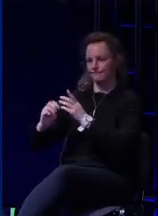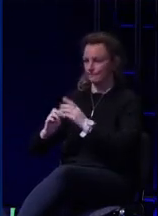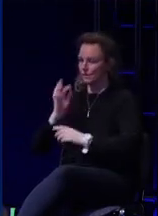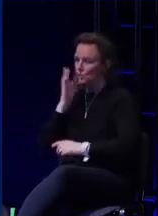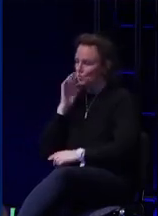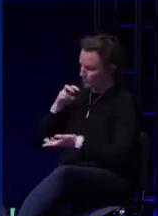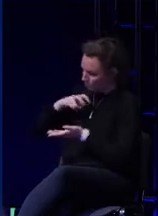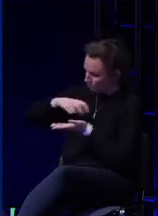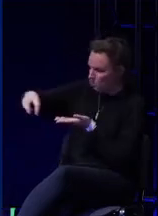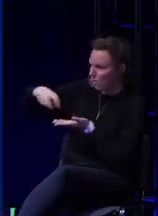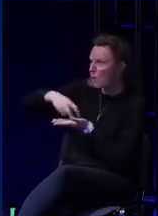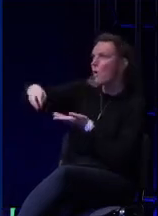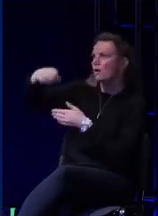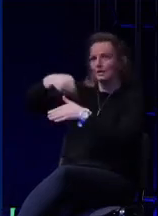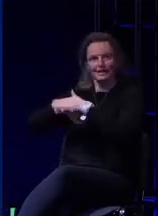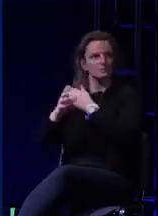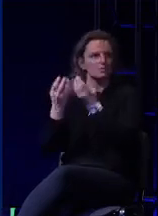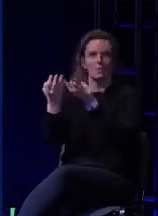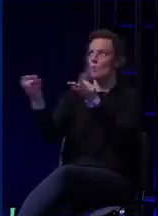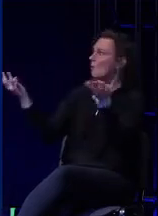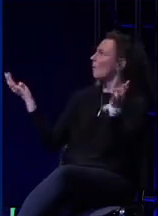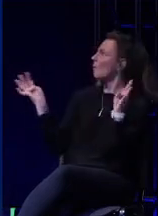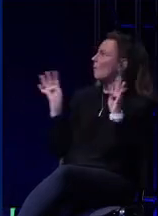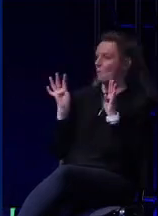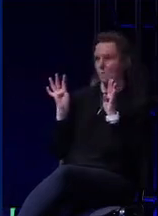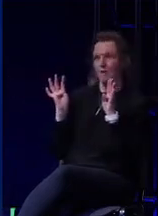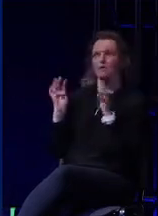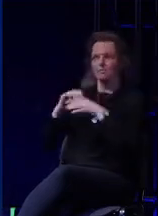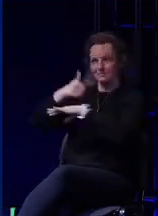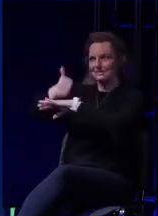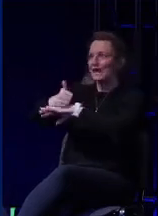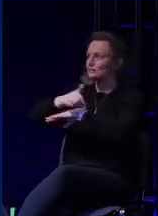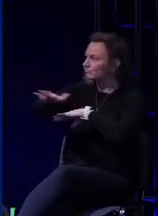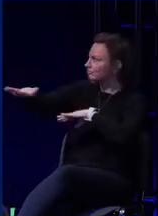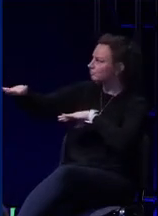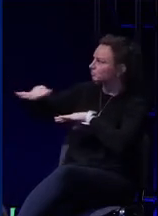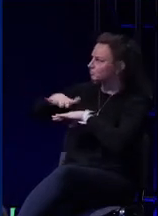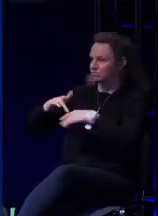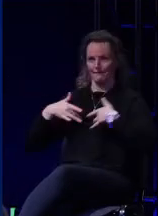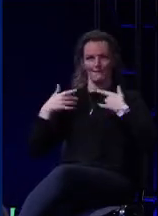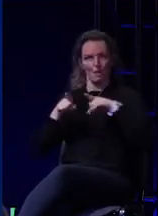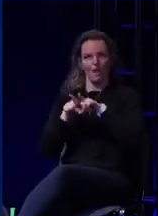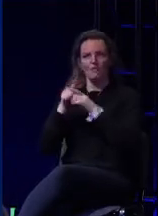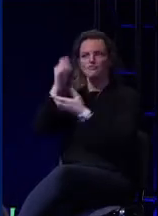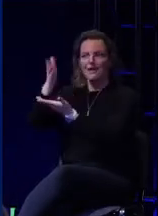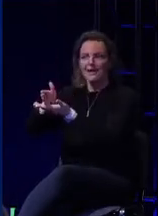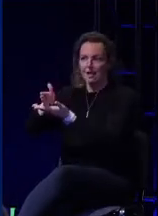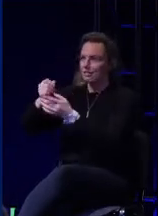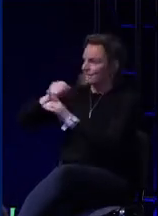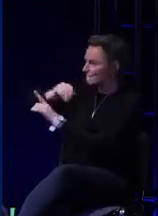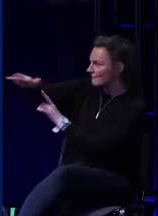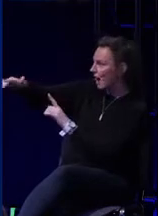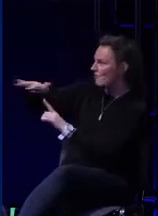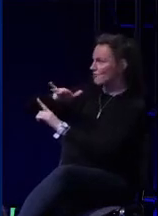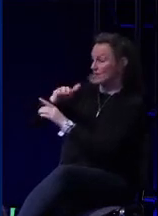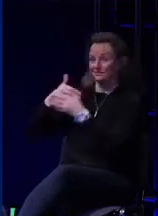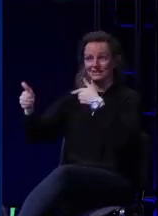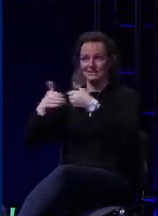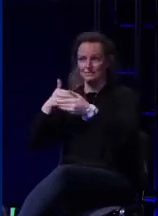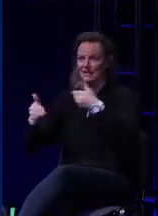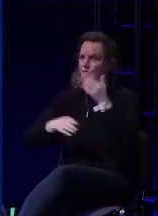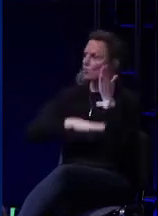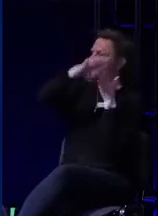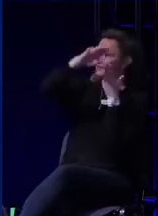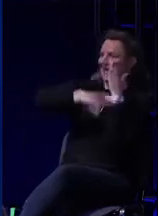walk onto the set, it does feel like a real environment, no matter what the scale is. And then when people see